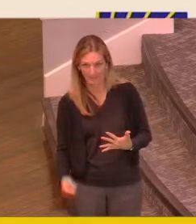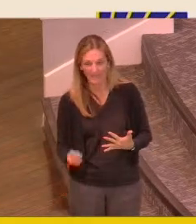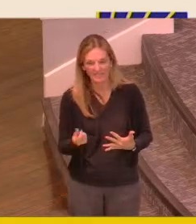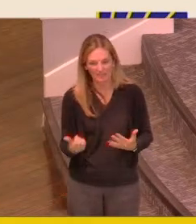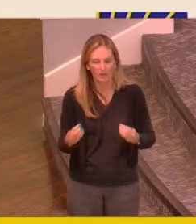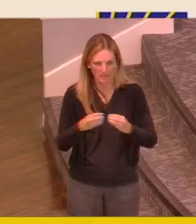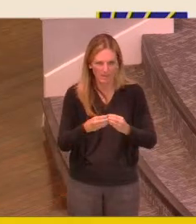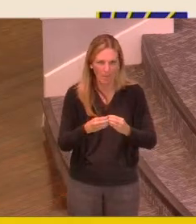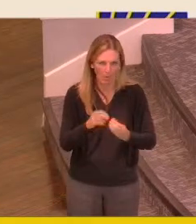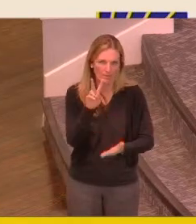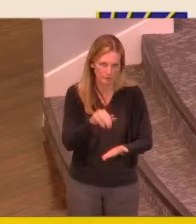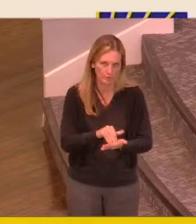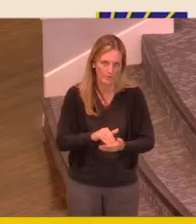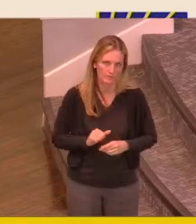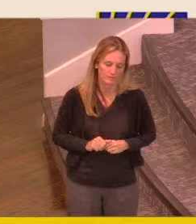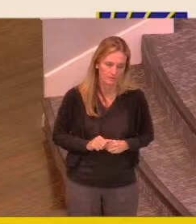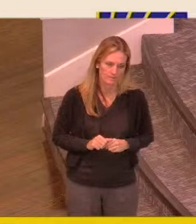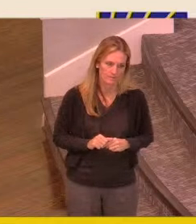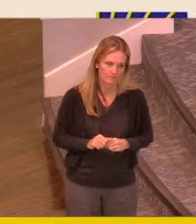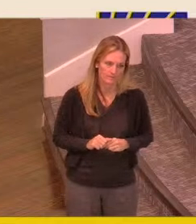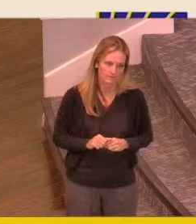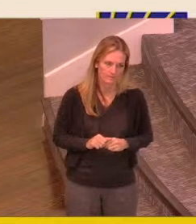than $2,000.